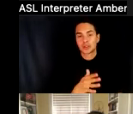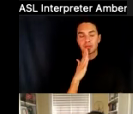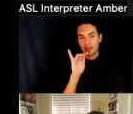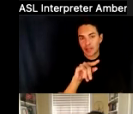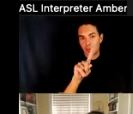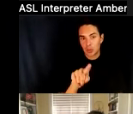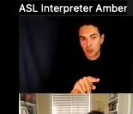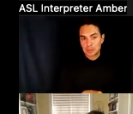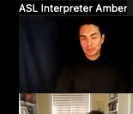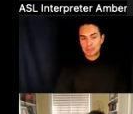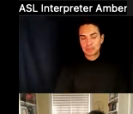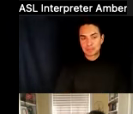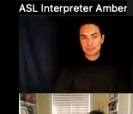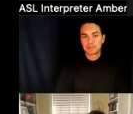question.